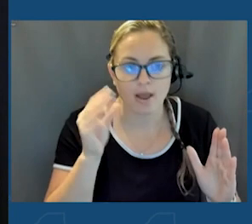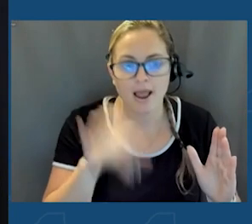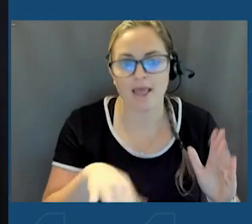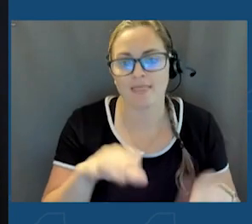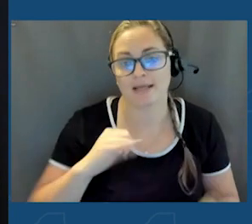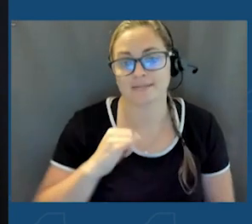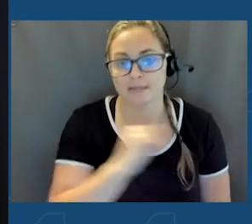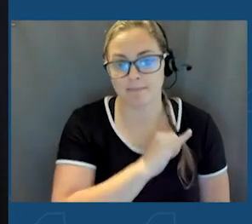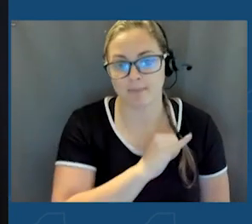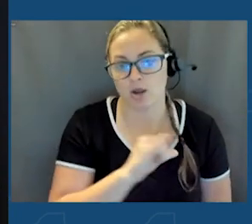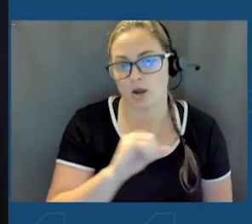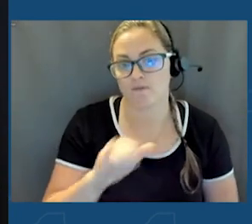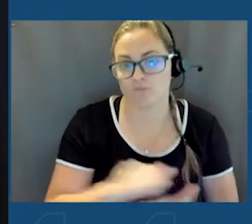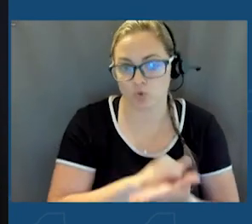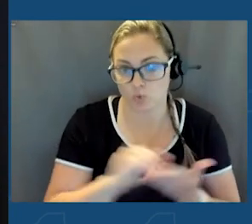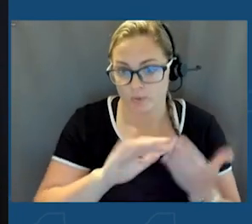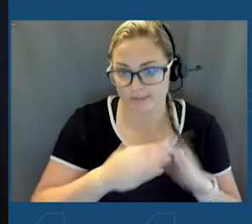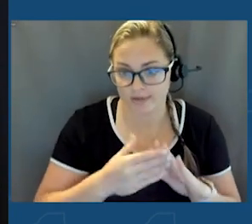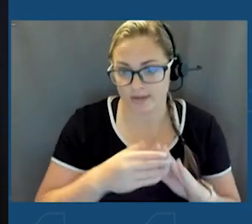City, Eric Adams.